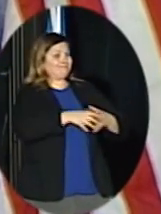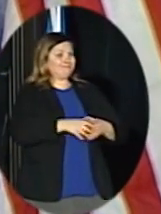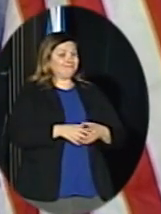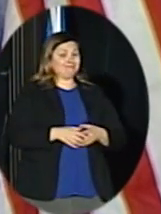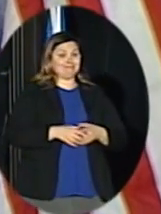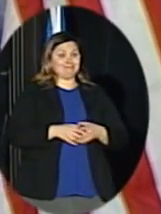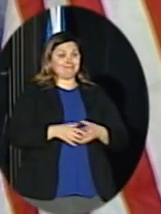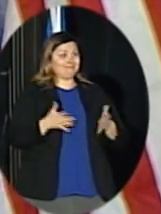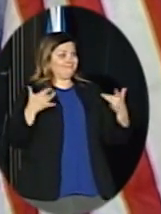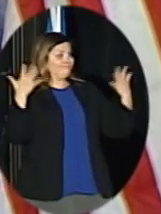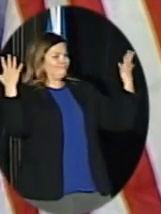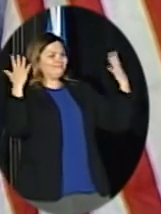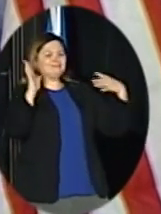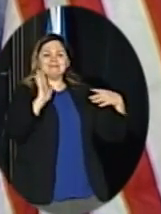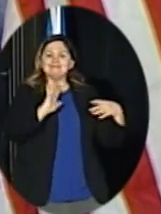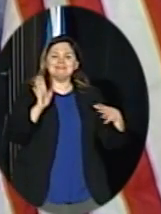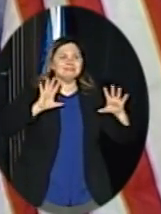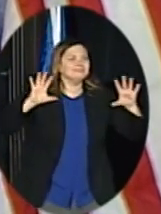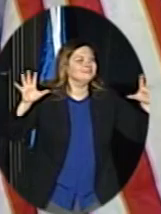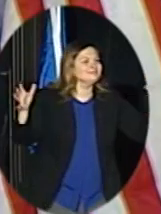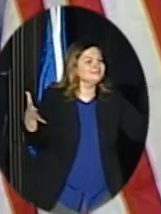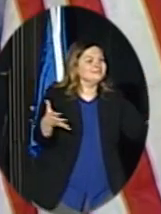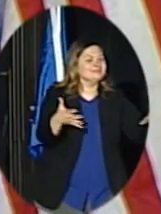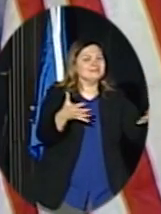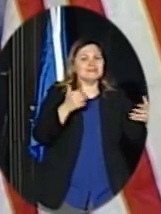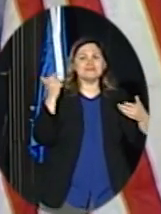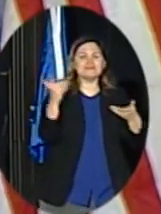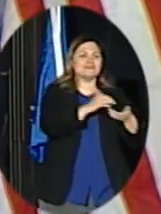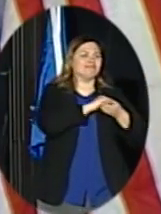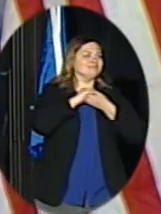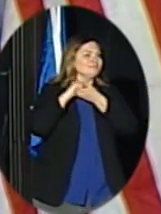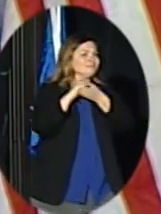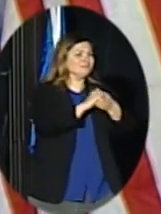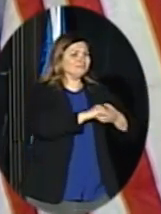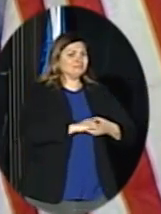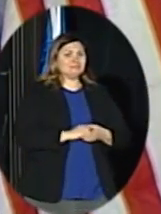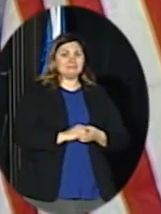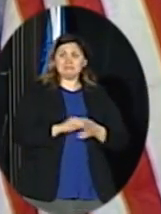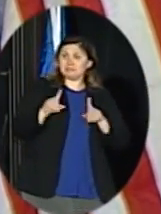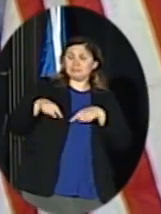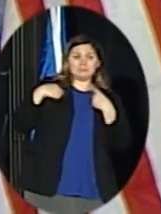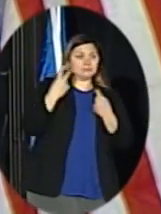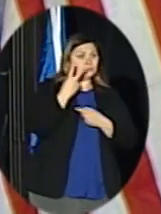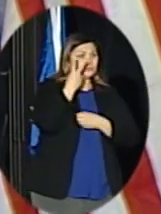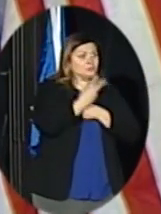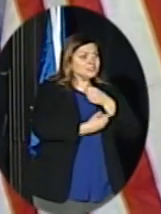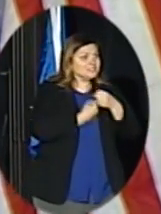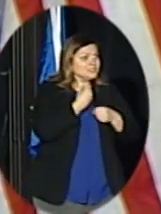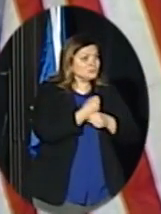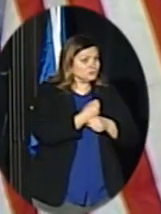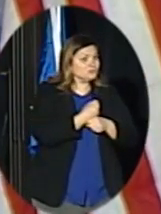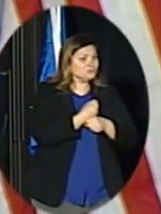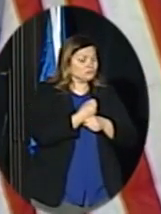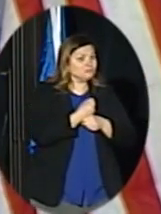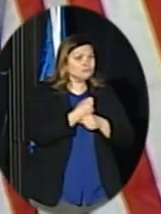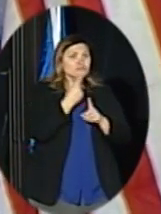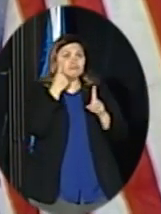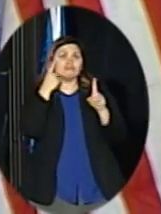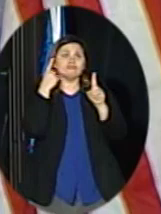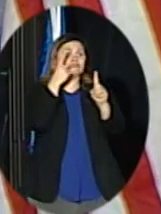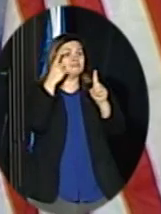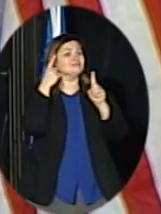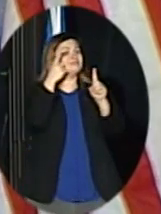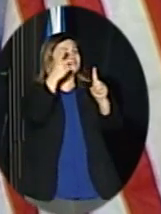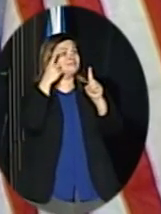have joined over the past 2 years in Imagine St. Paul, our initiative to convene people across